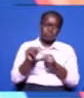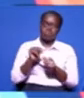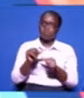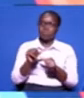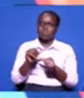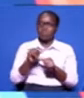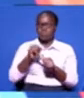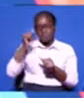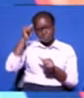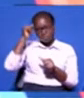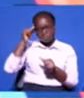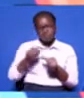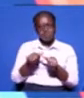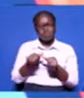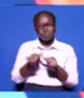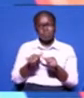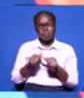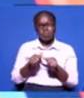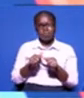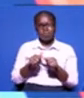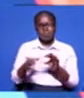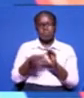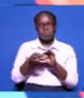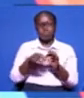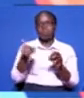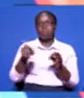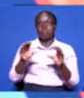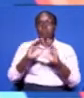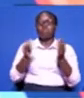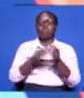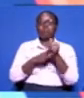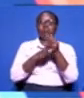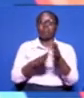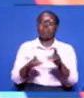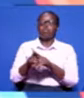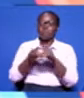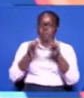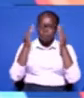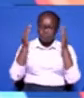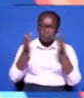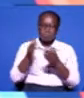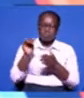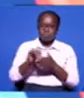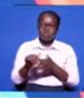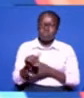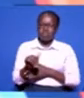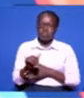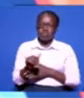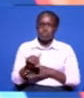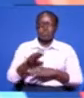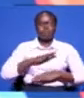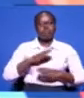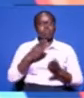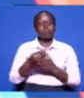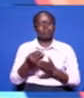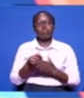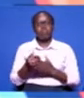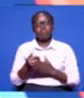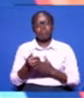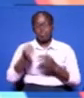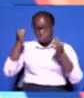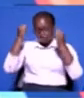recall, he has even joined other global leaders in also committing that there is enough financing in education